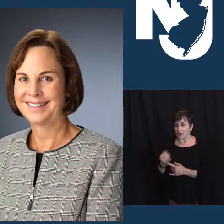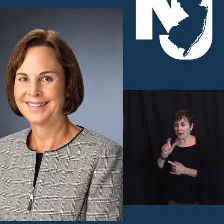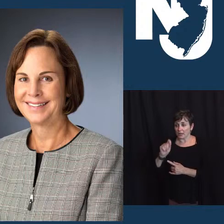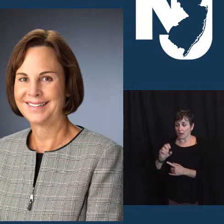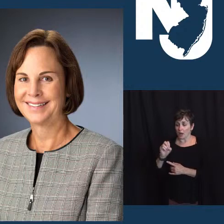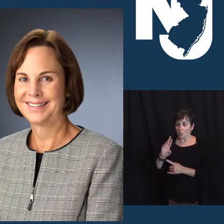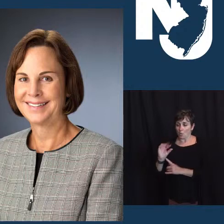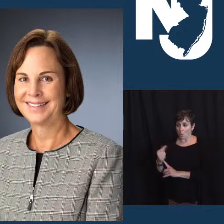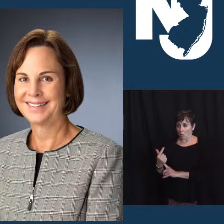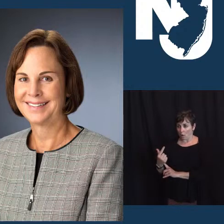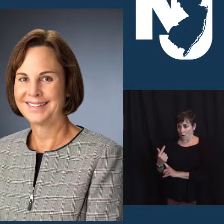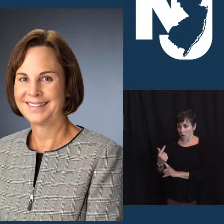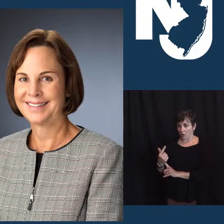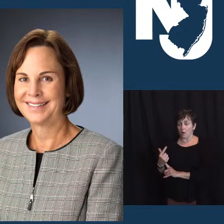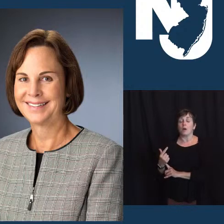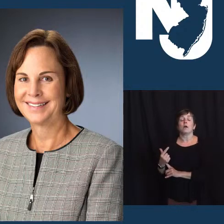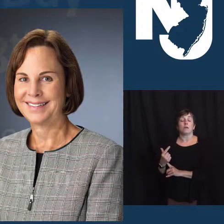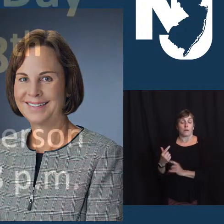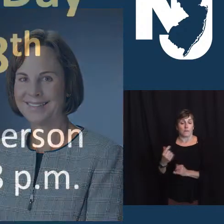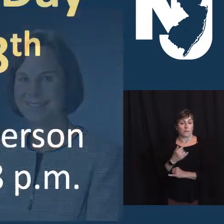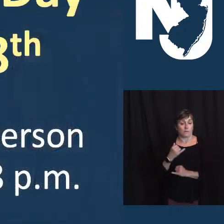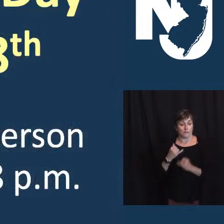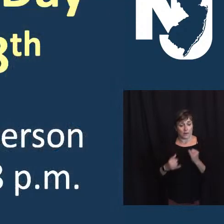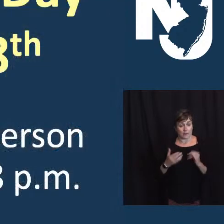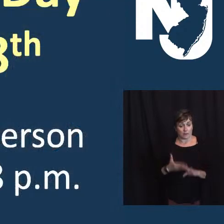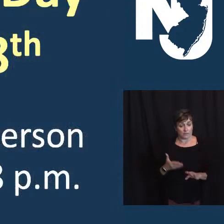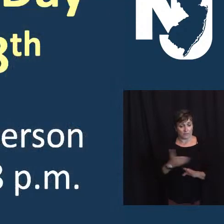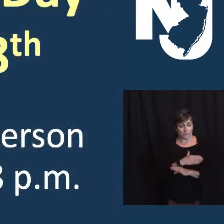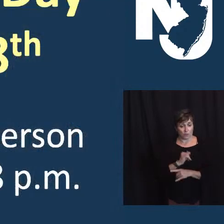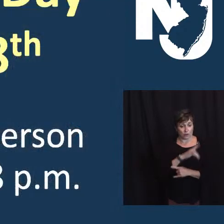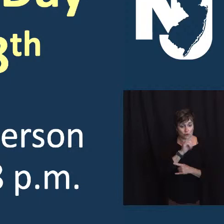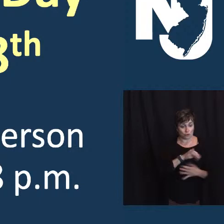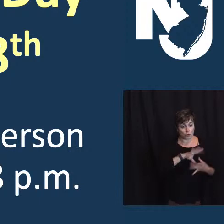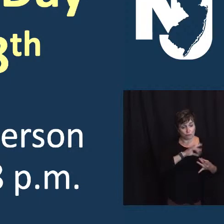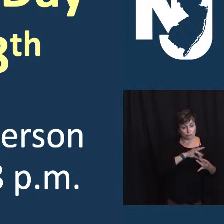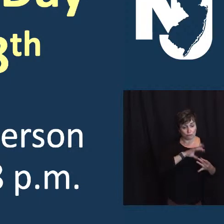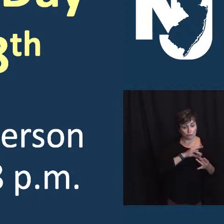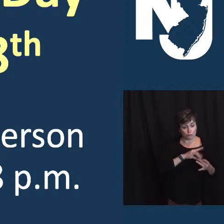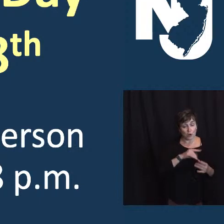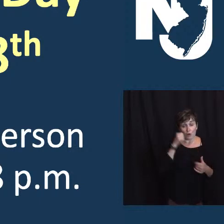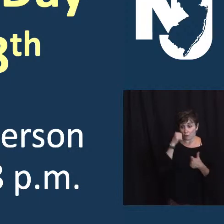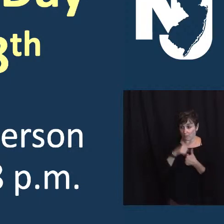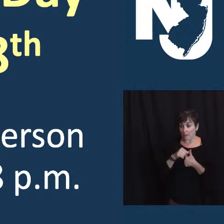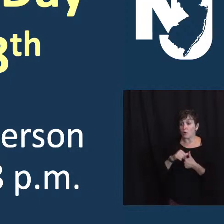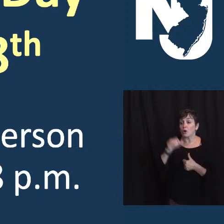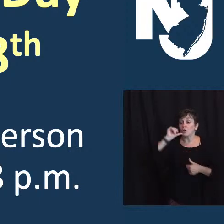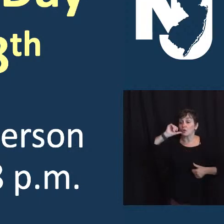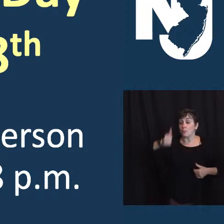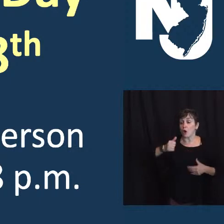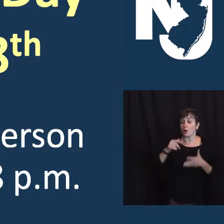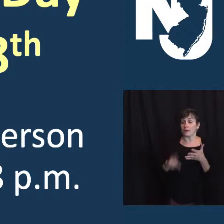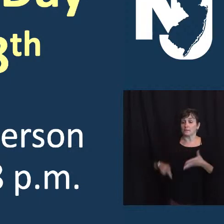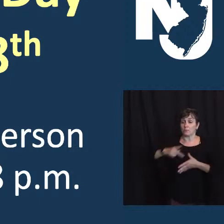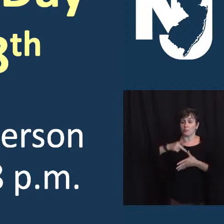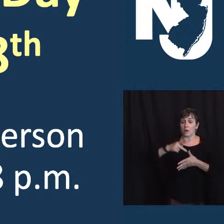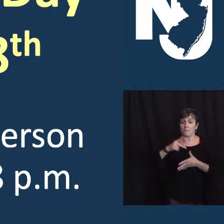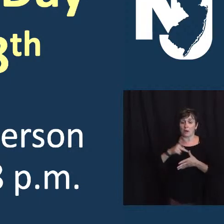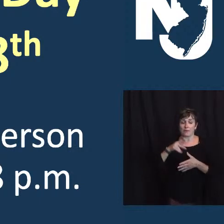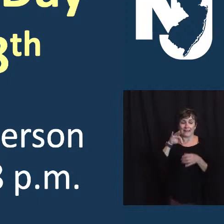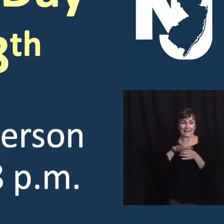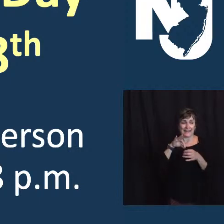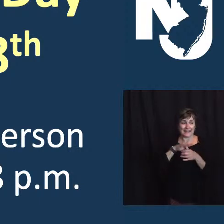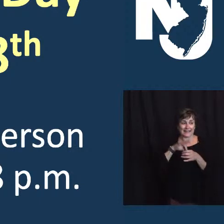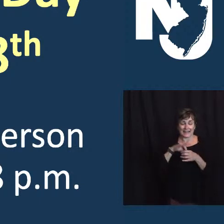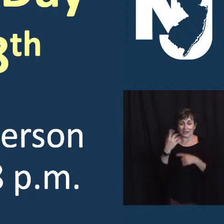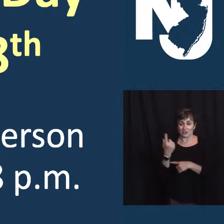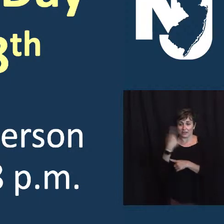fulfillnj.org. And finally, before I turn things over to Judy, a reminder that tomorrow is primary election day across our state. The polls